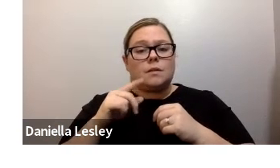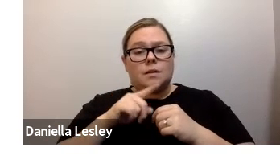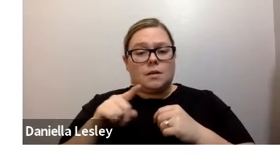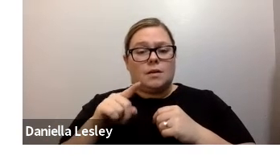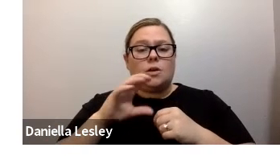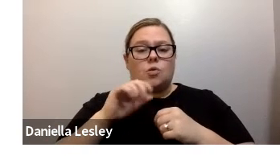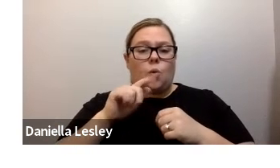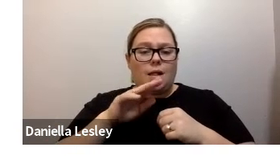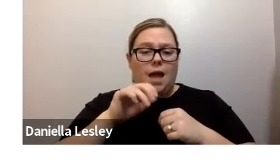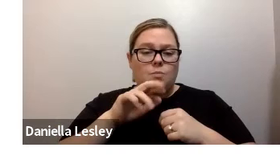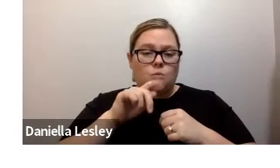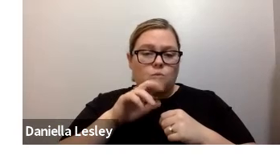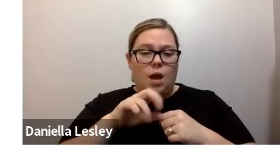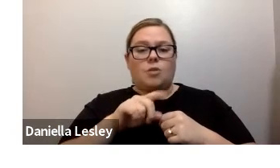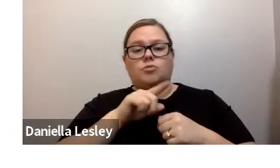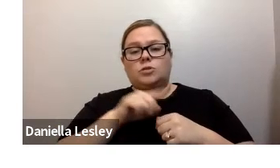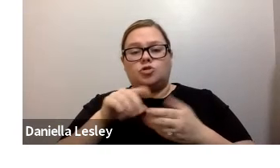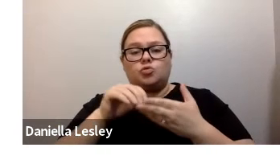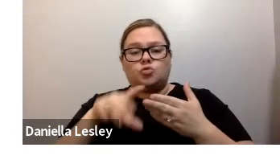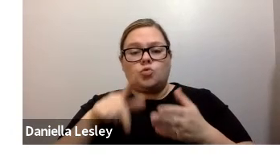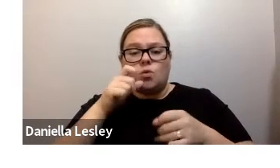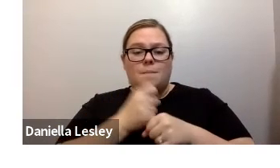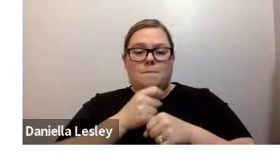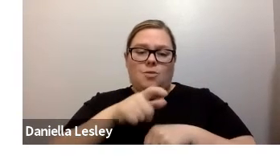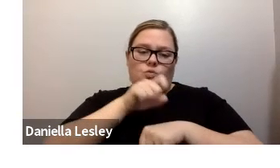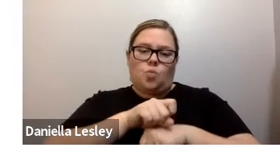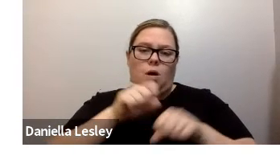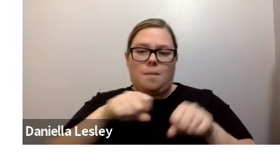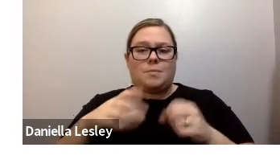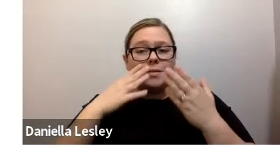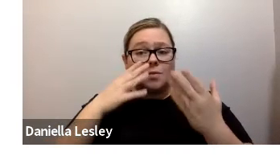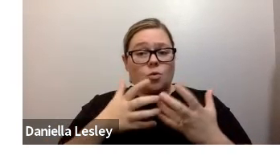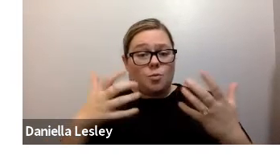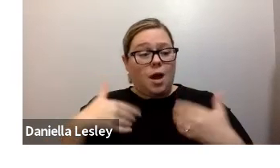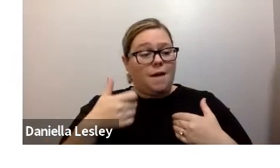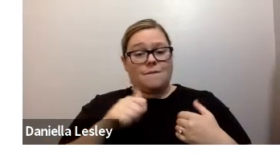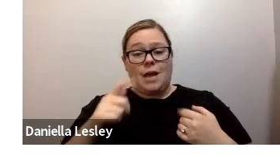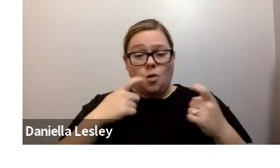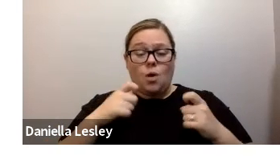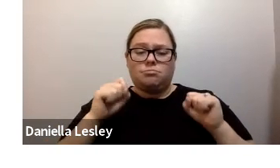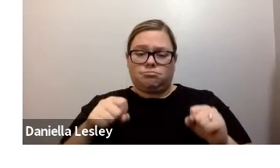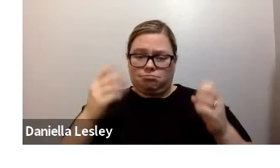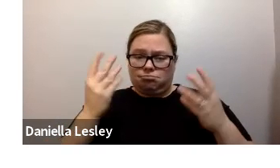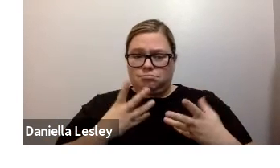collaborators. These are the students in the lab who make the work possible. Thank you very much. If you have any questions, I'm open to taking them now.